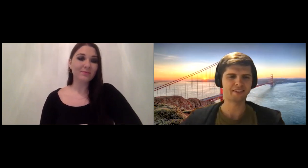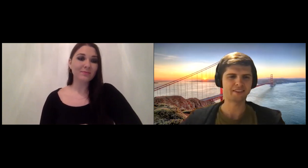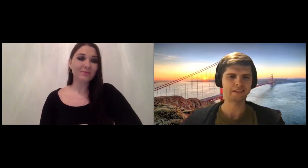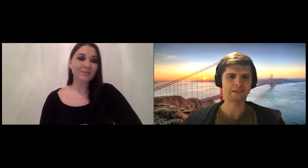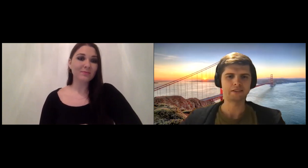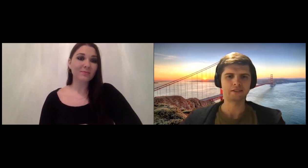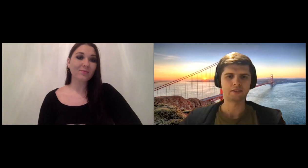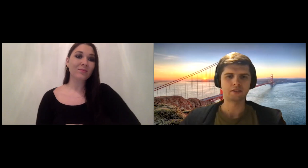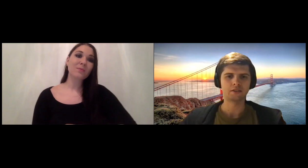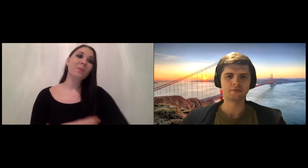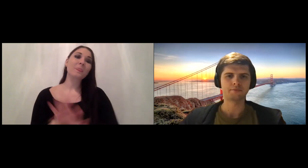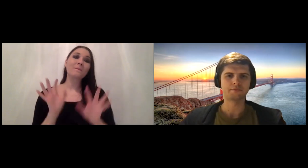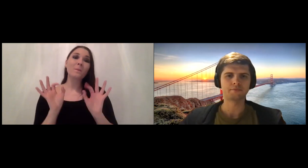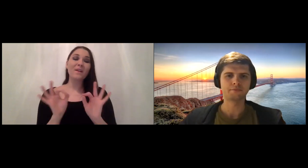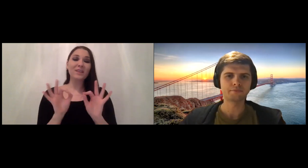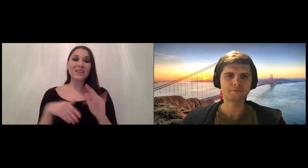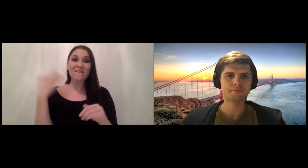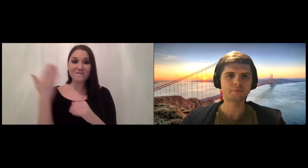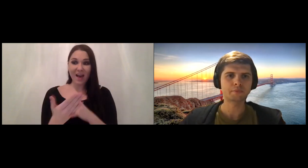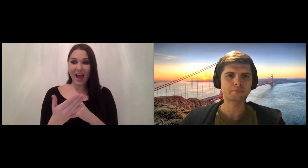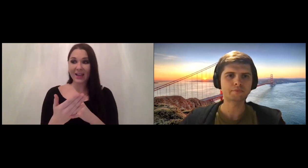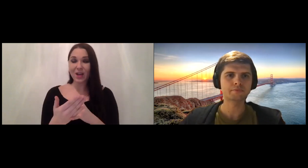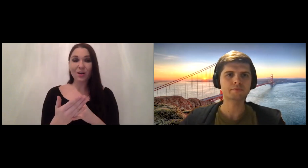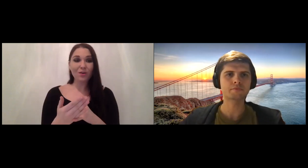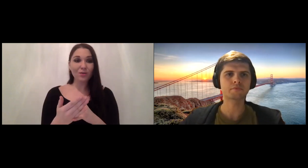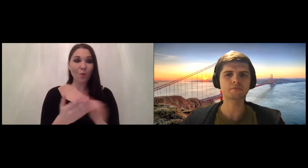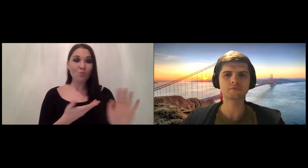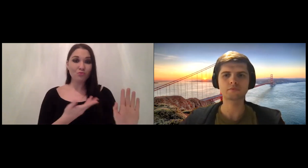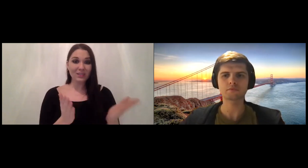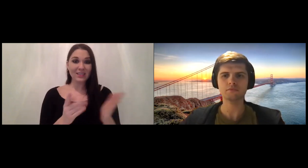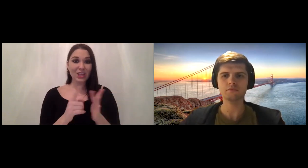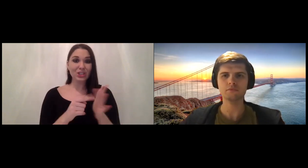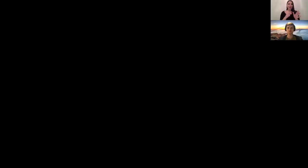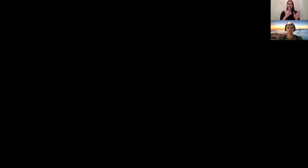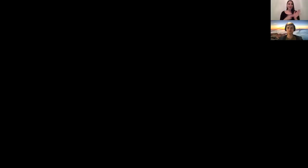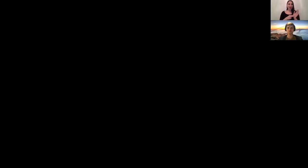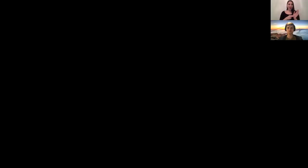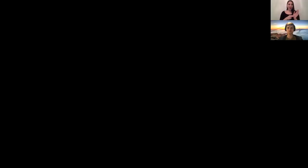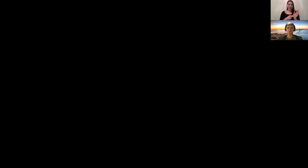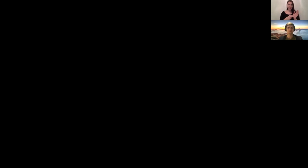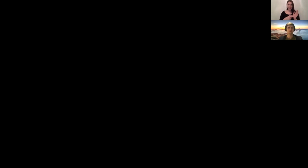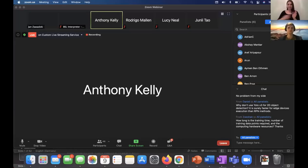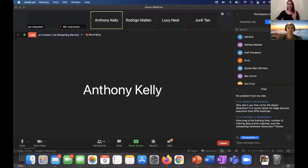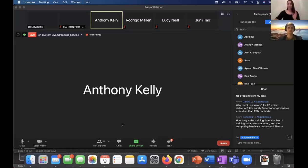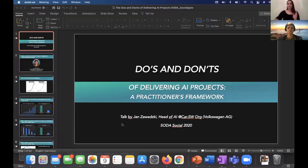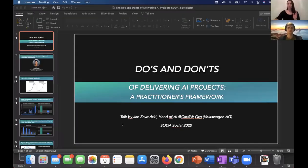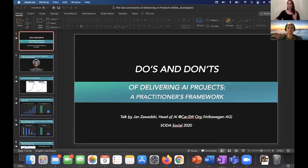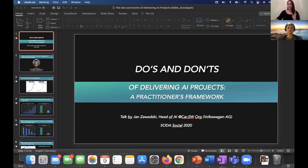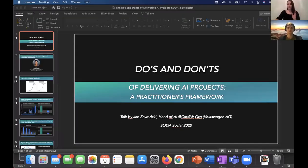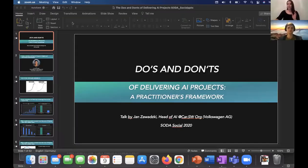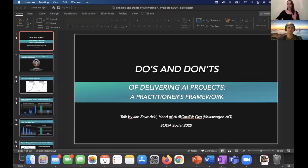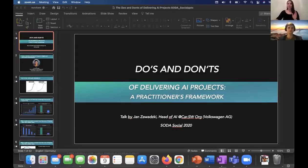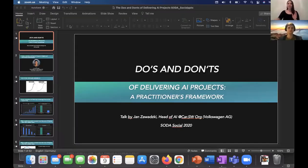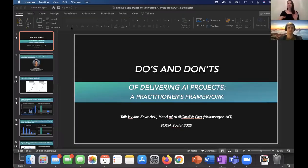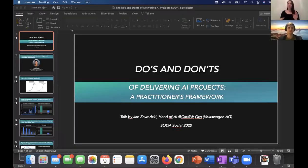for a final presentation of the evening uh we have jan swandowski so jan is currently the acting head